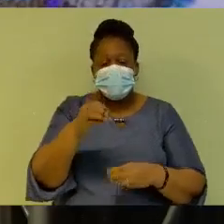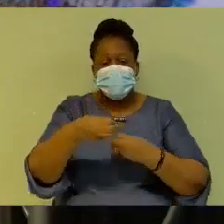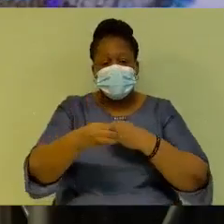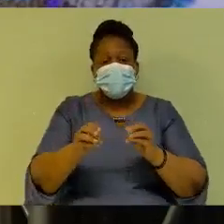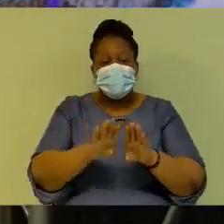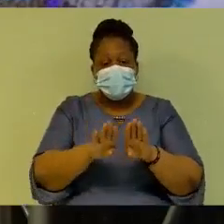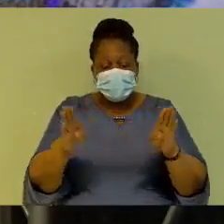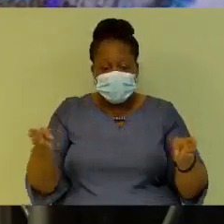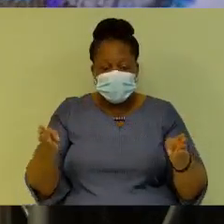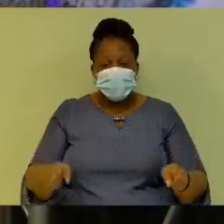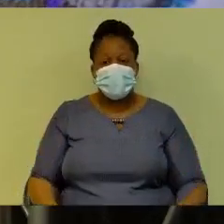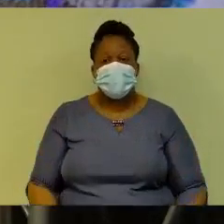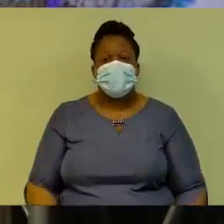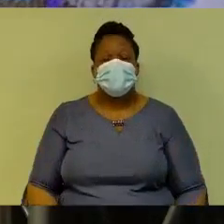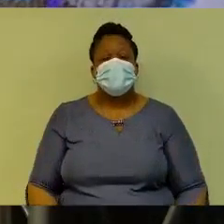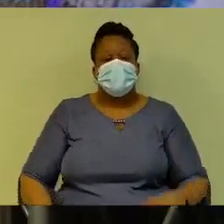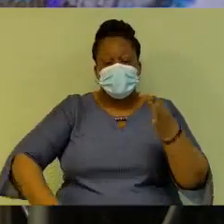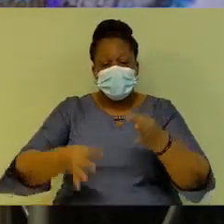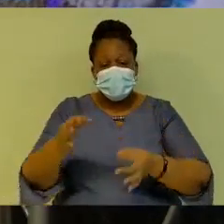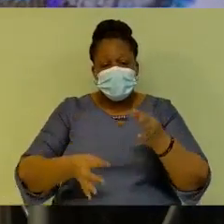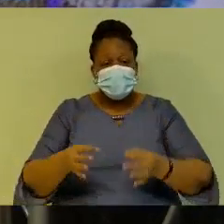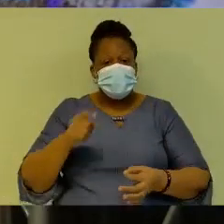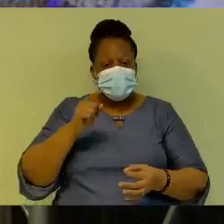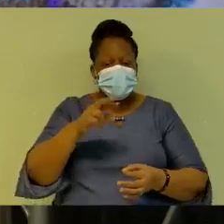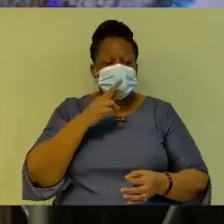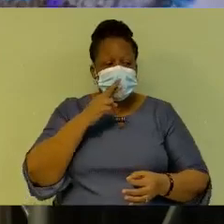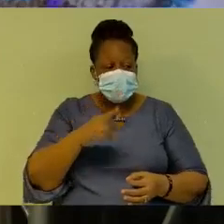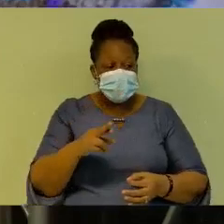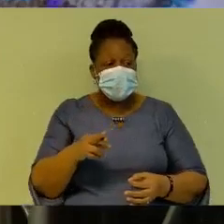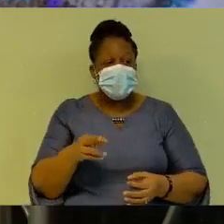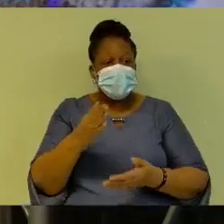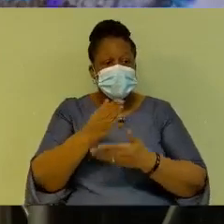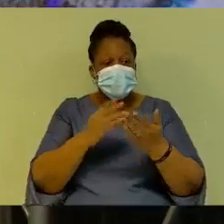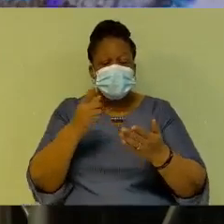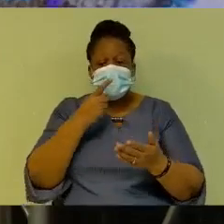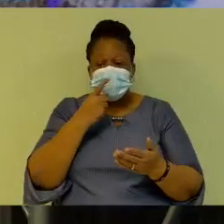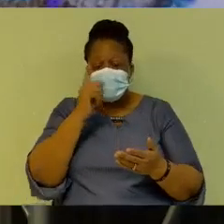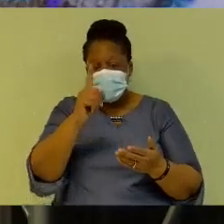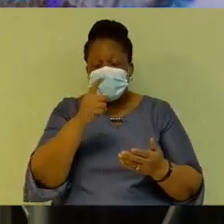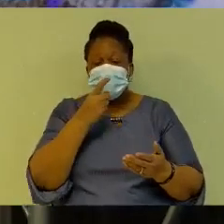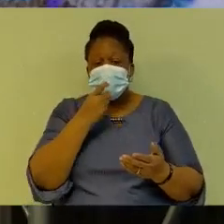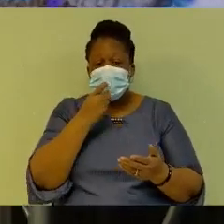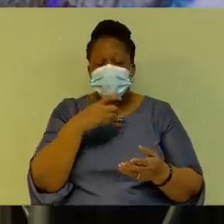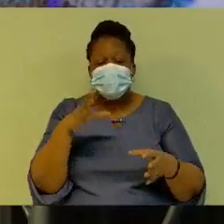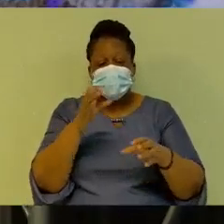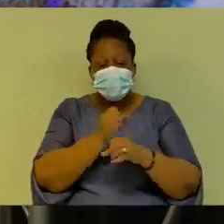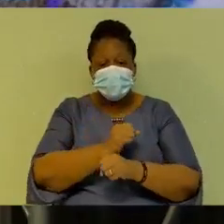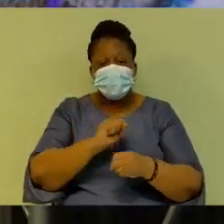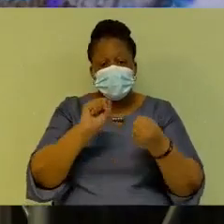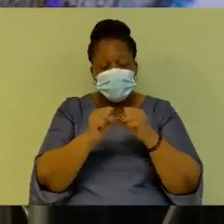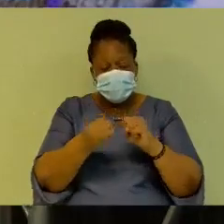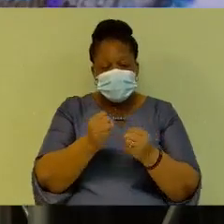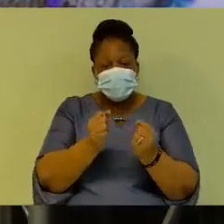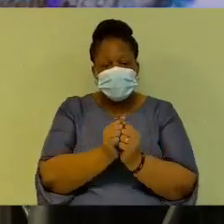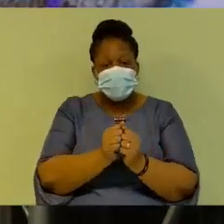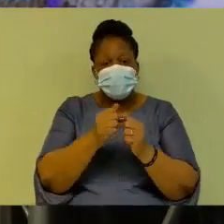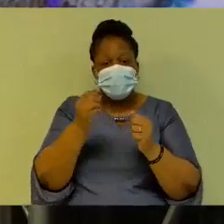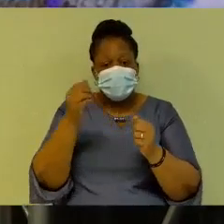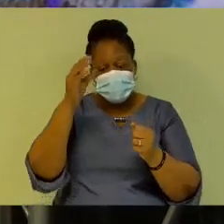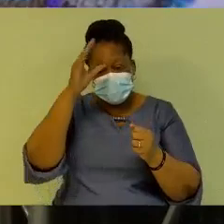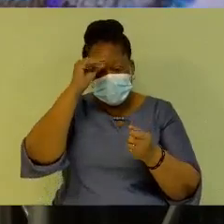If you are a victim of domestic violence, and if for any reason you are feeling afraid, there are a number of